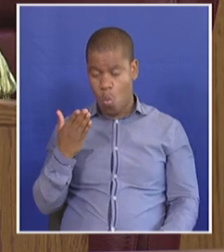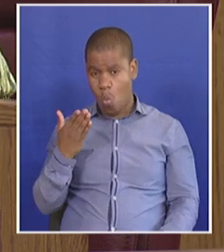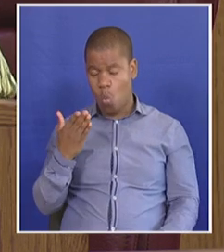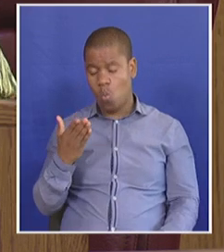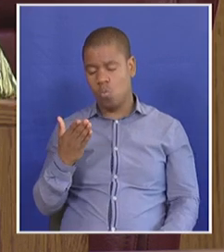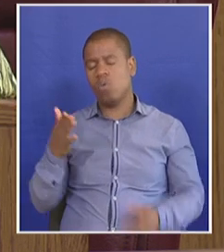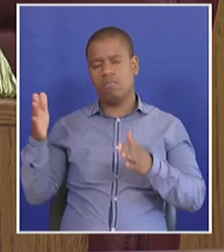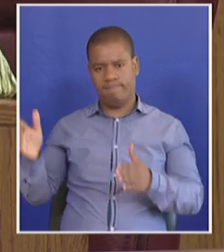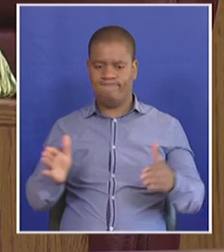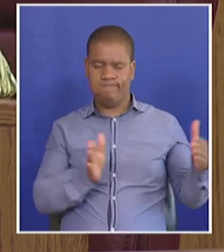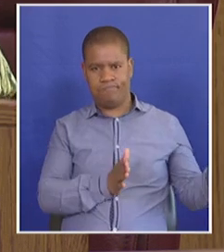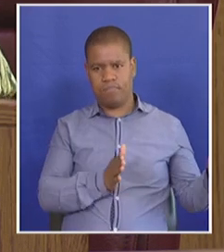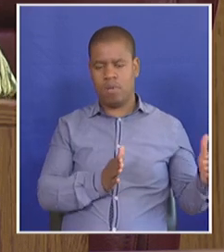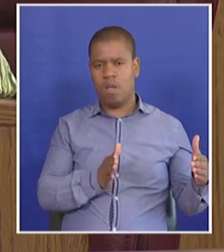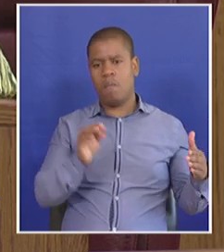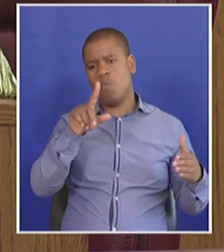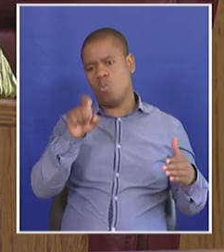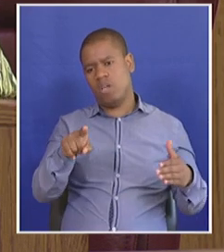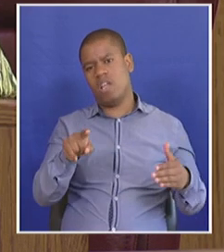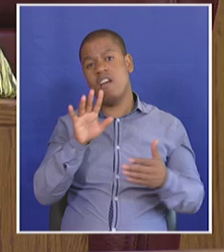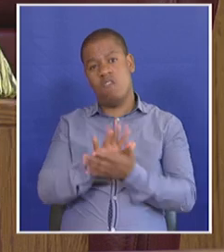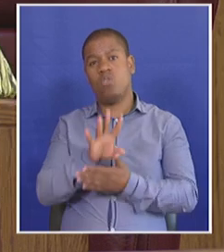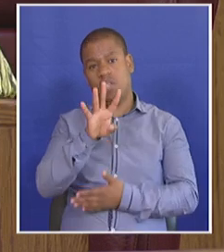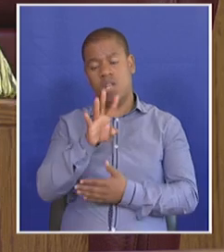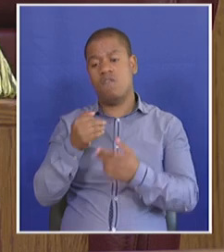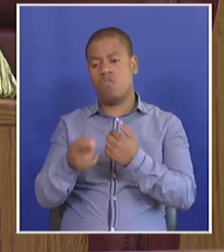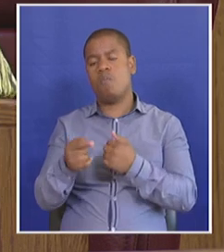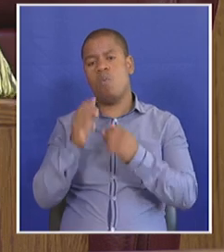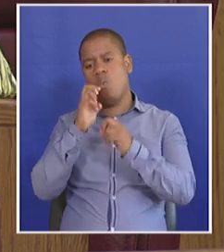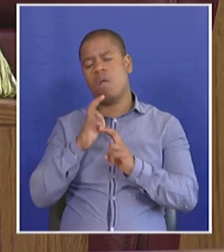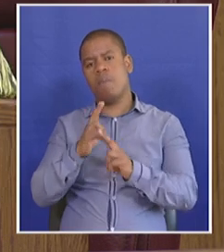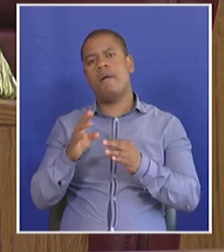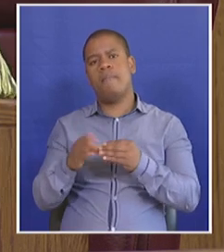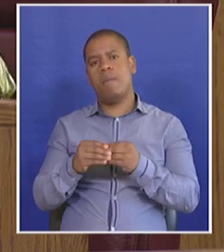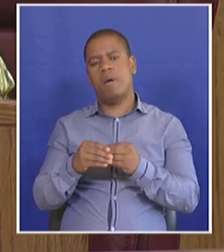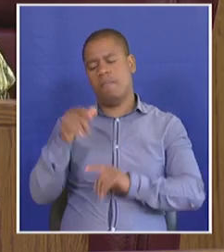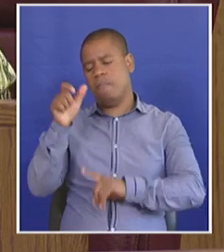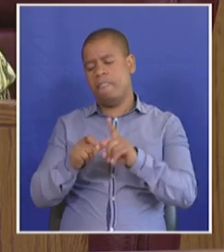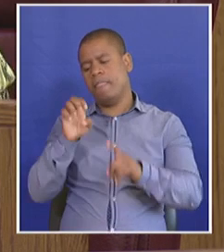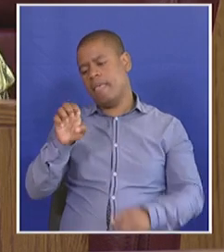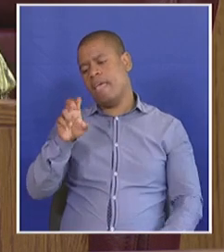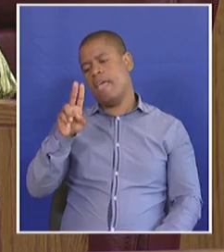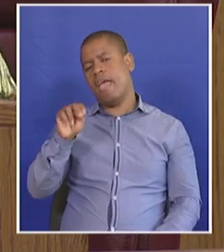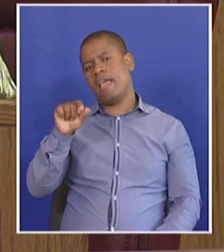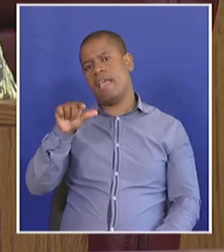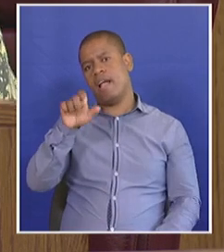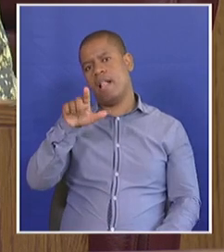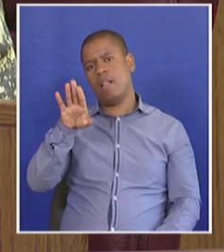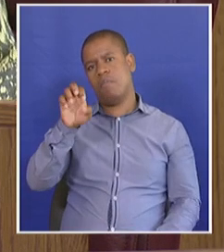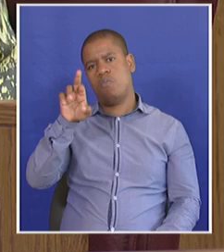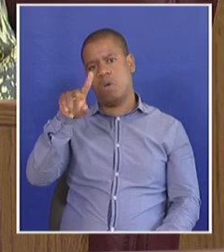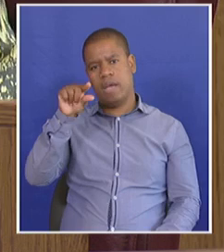we will proceed to question number 14, asked by the Honourable Member Engelbrecht. To the Deputy Minister.